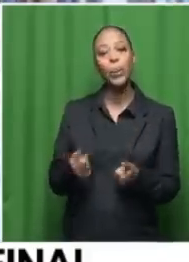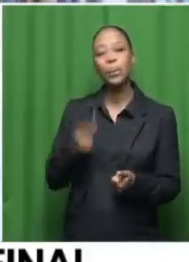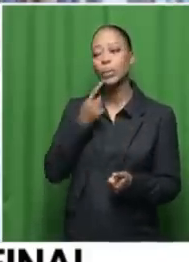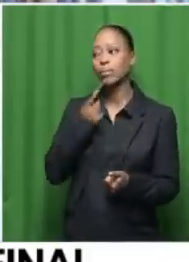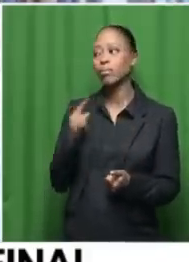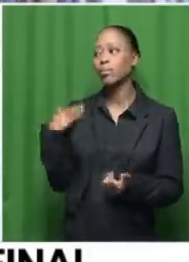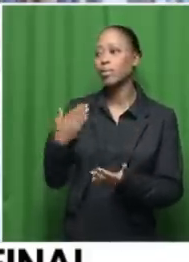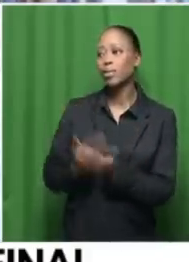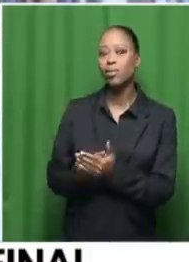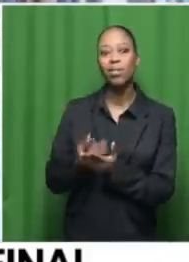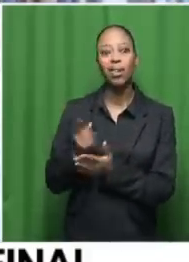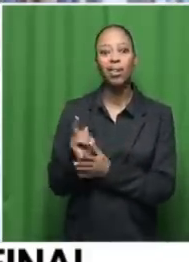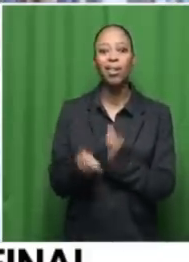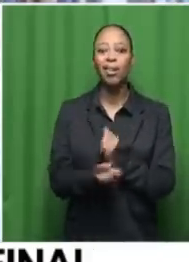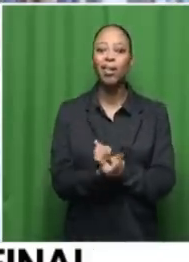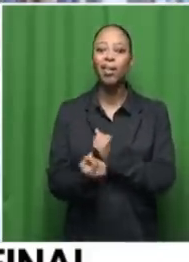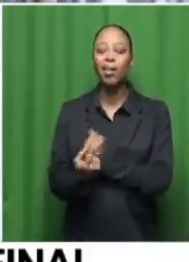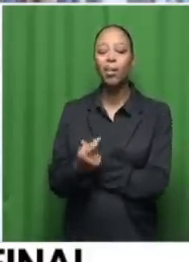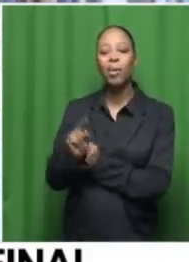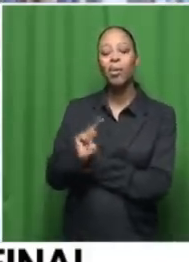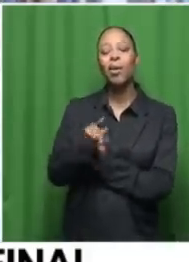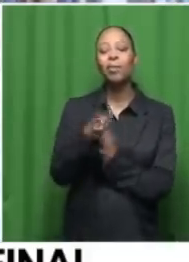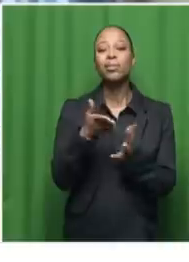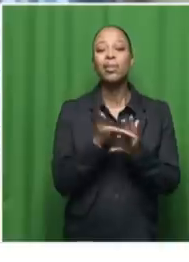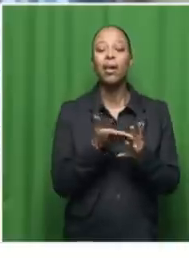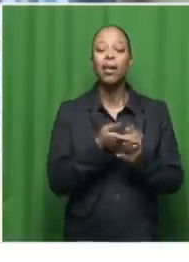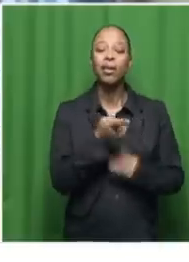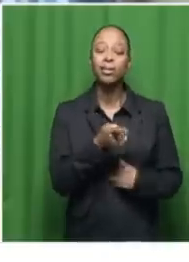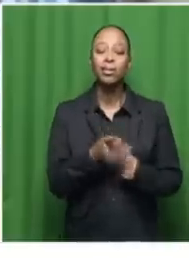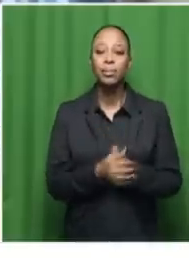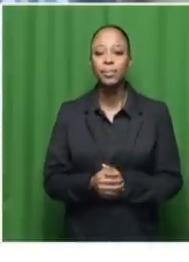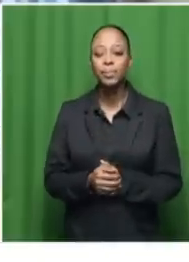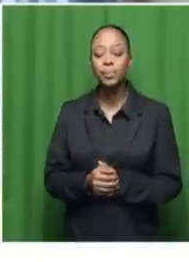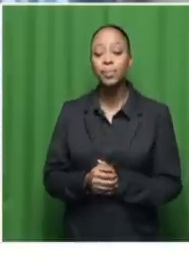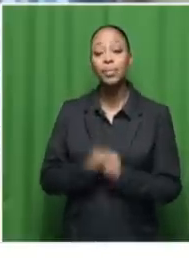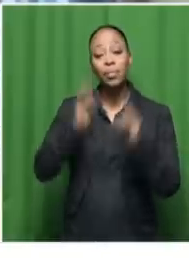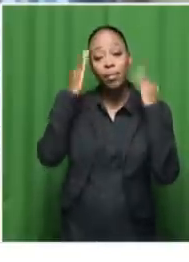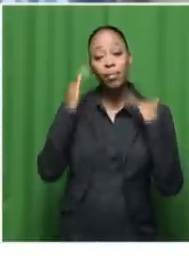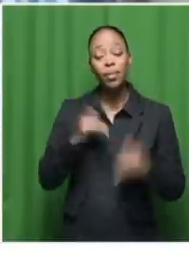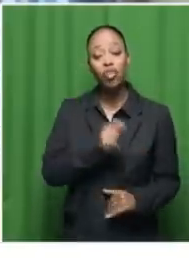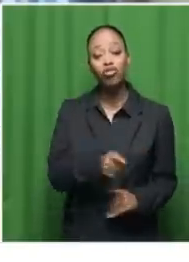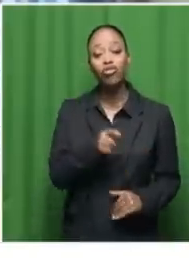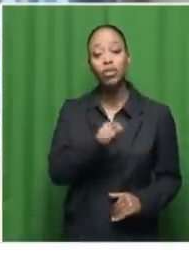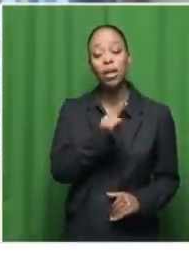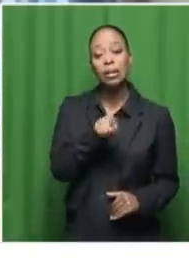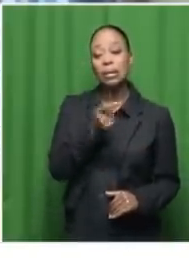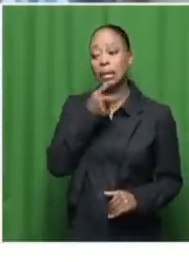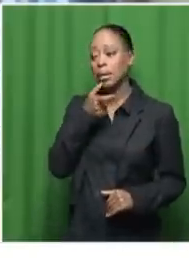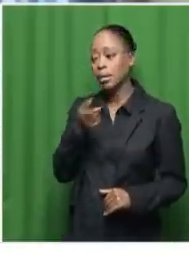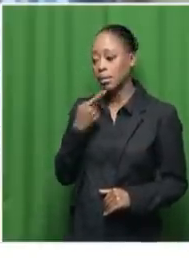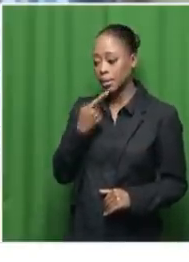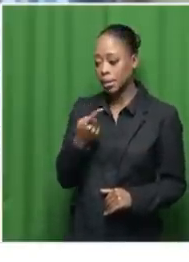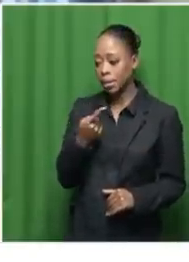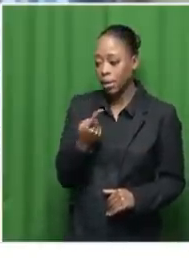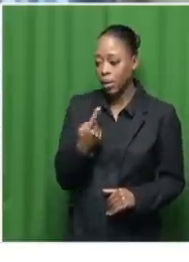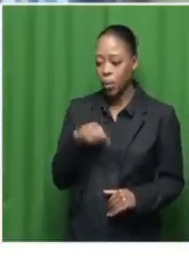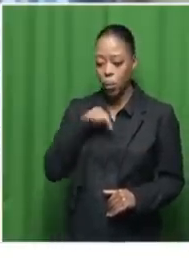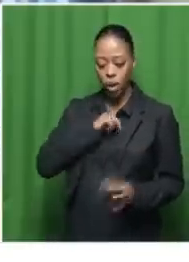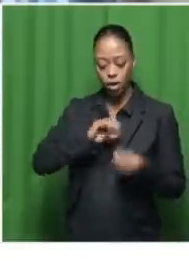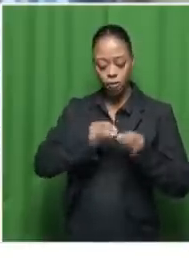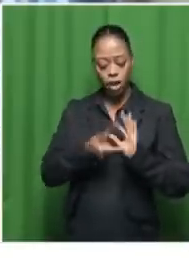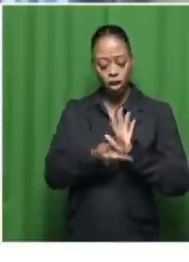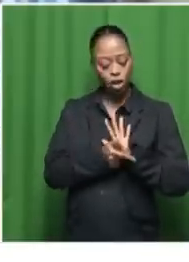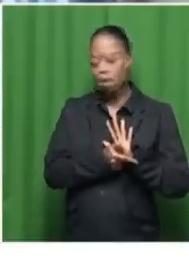what actually went down in the Glenister case. What the judges said was, we don't make laws,